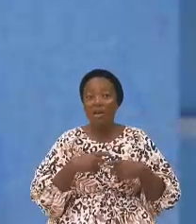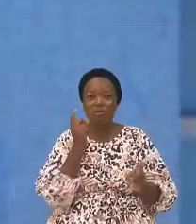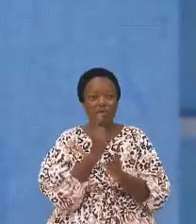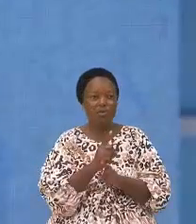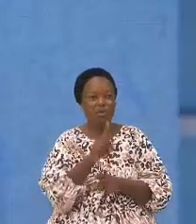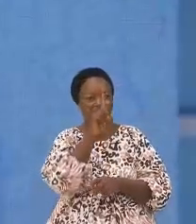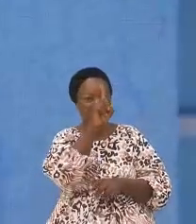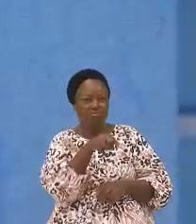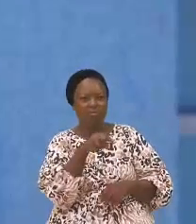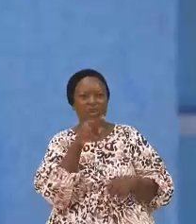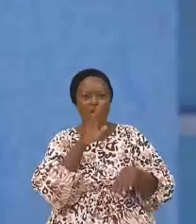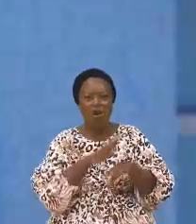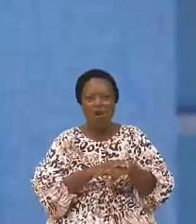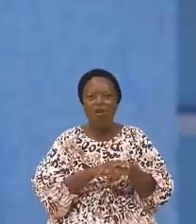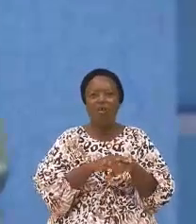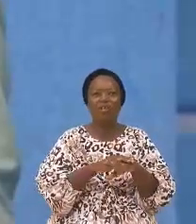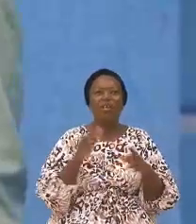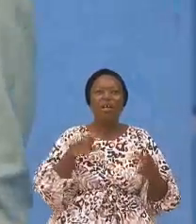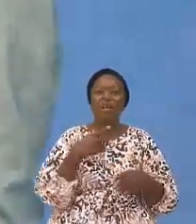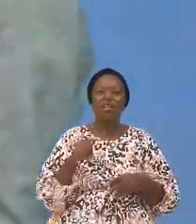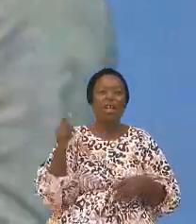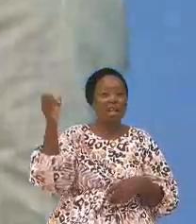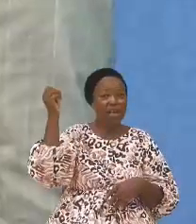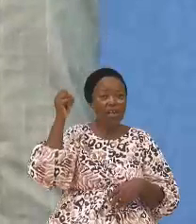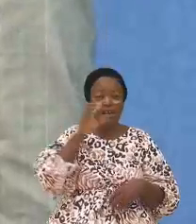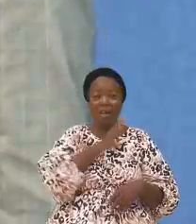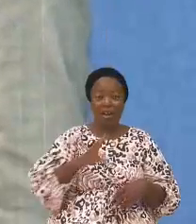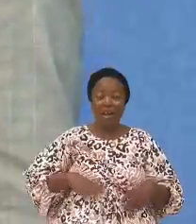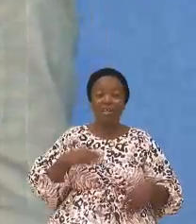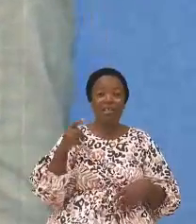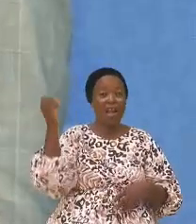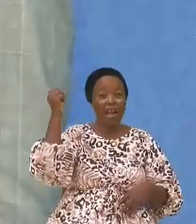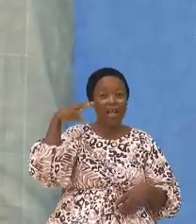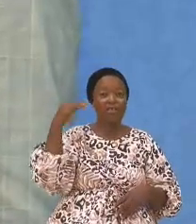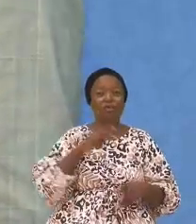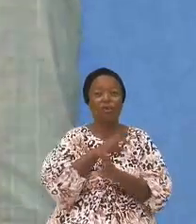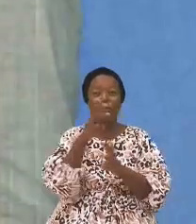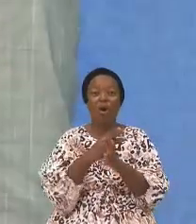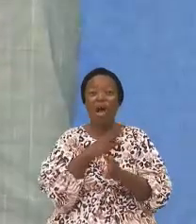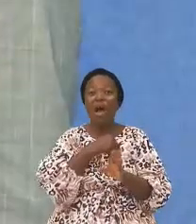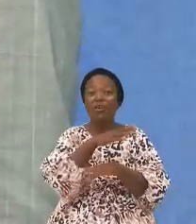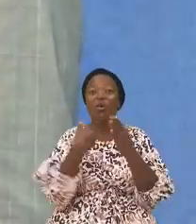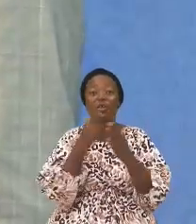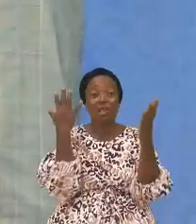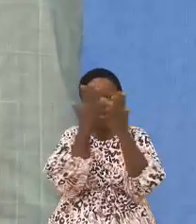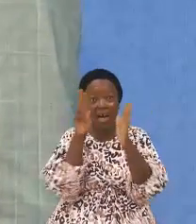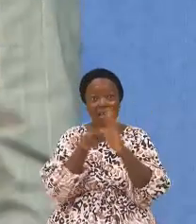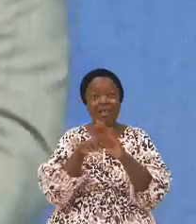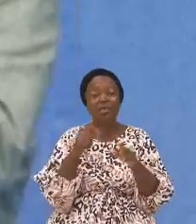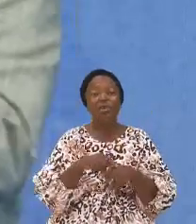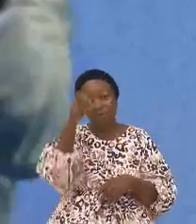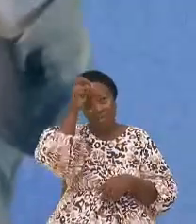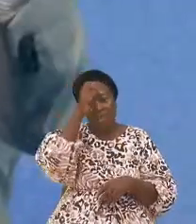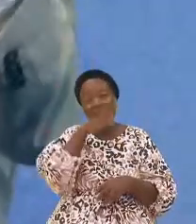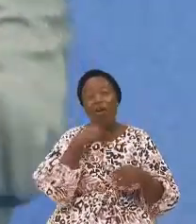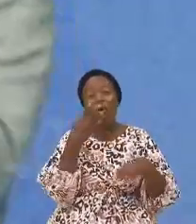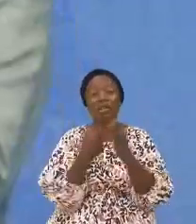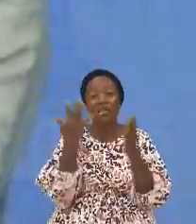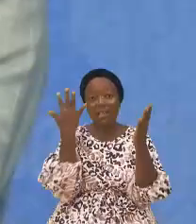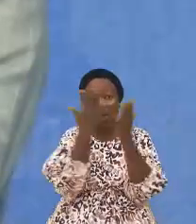away. In your life, switch it on. Bring Christ, the light of the world. And all